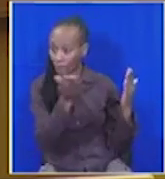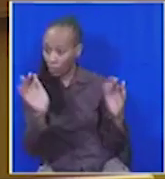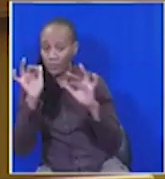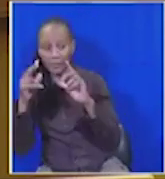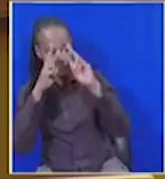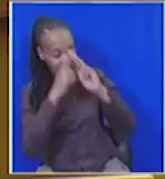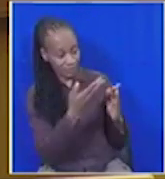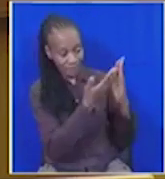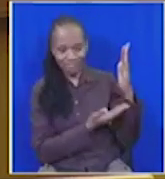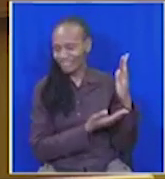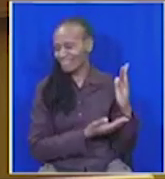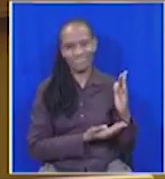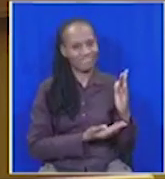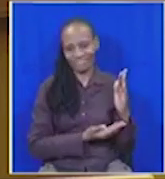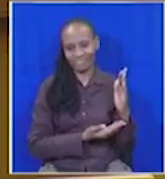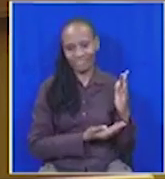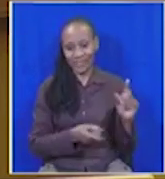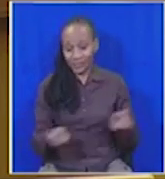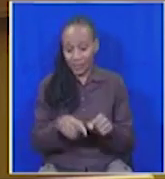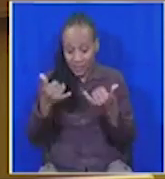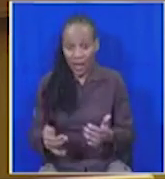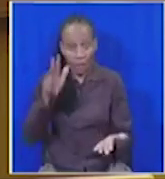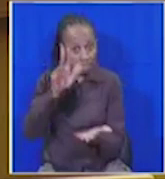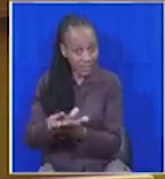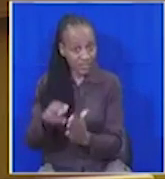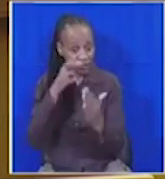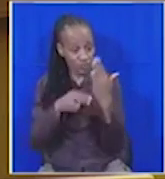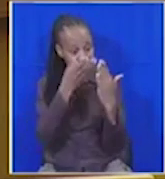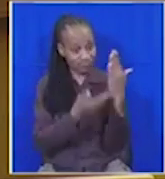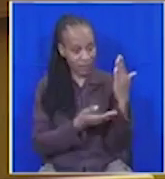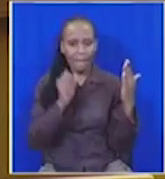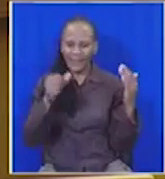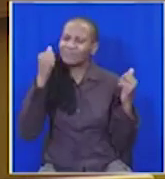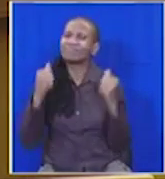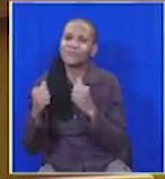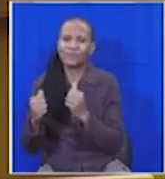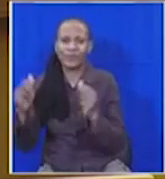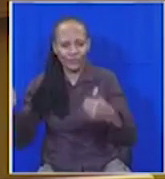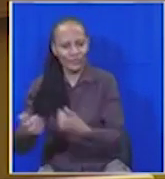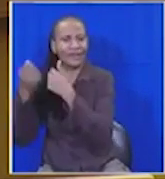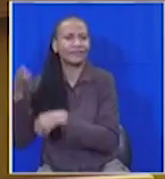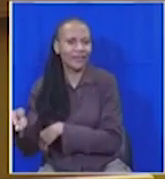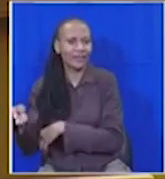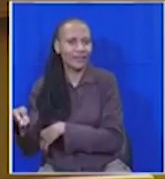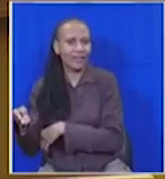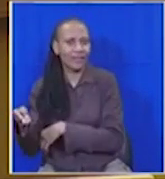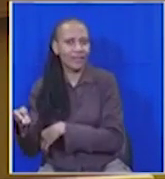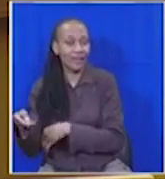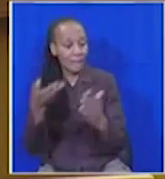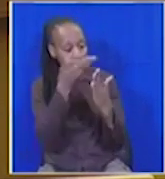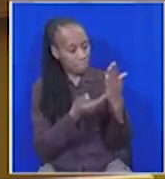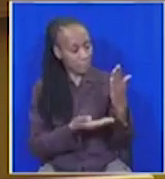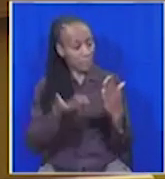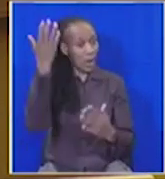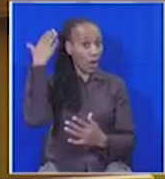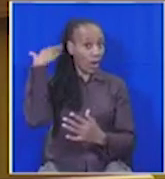And even if we pass the rules today, we have a challenge on hand. Because if people did not respect the previous